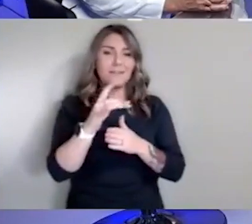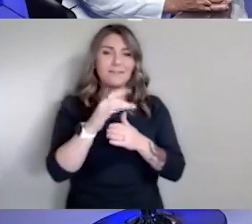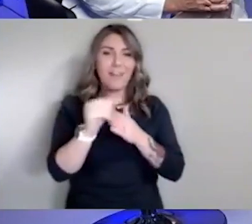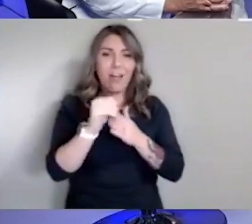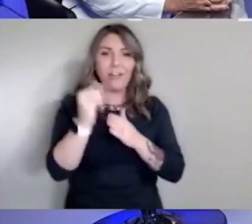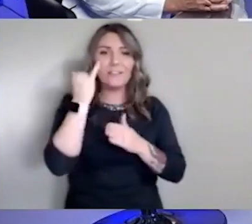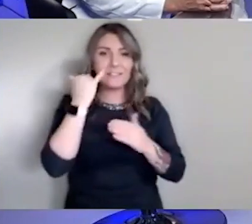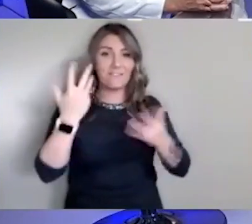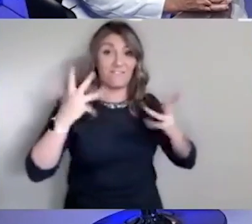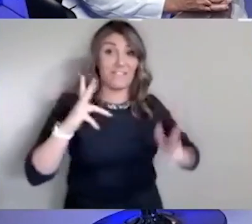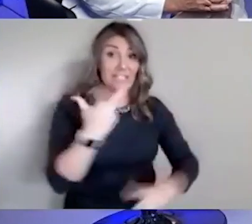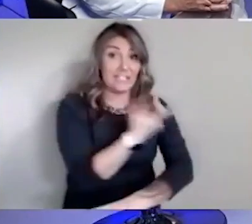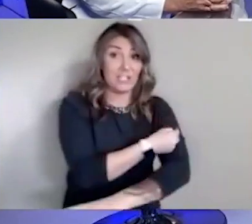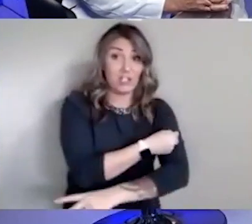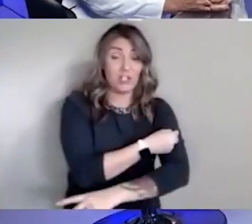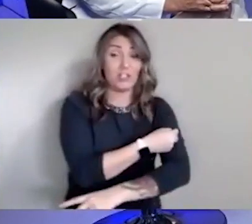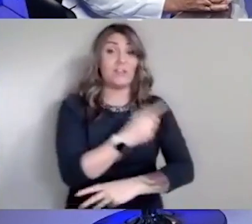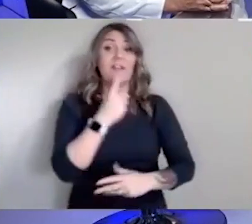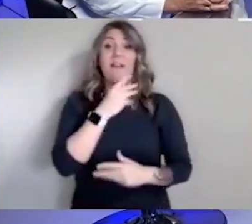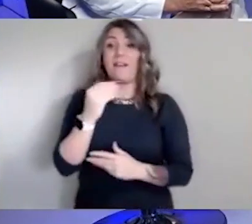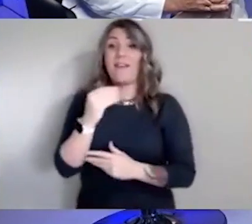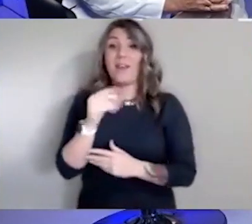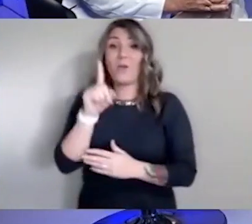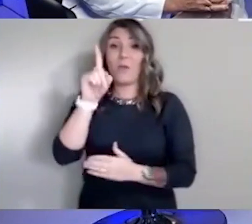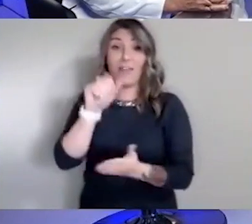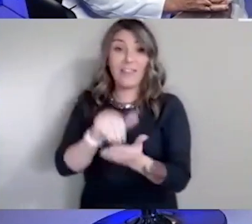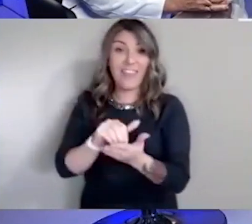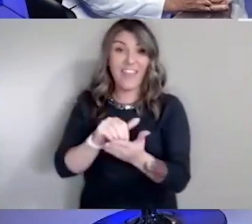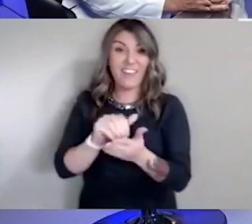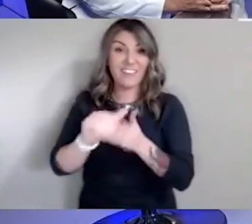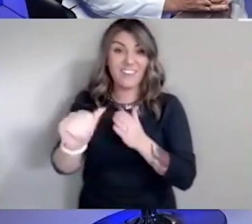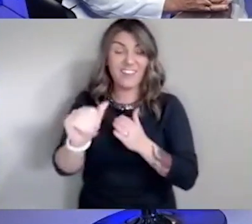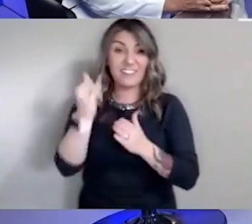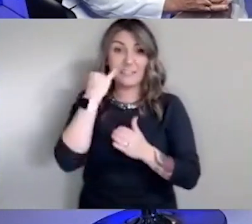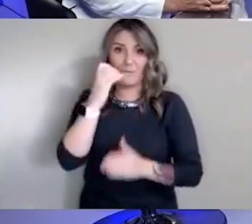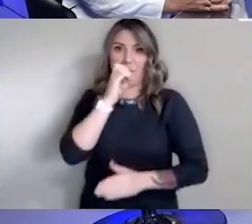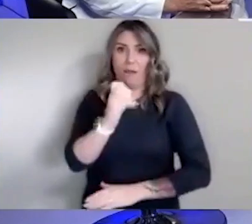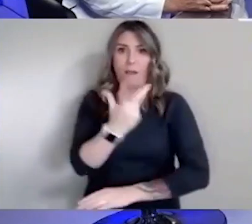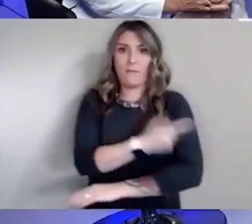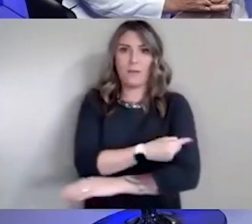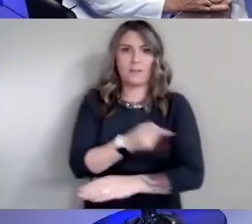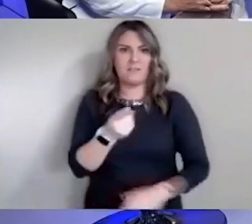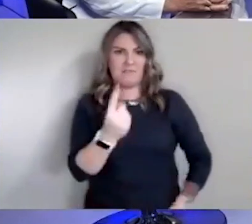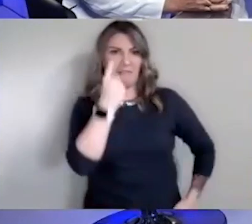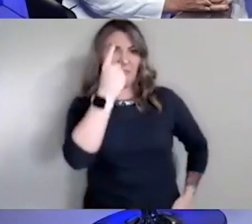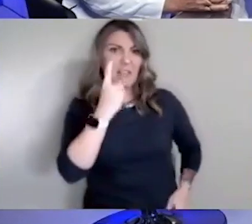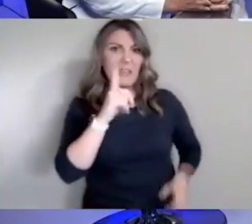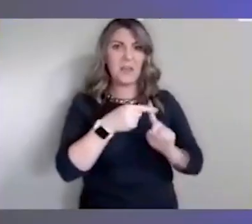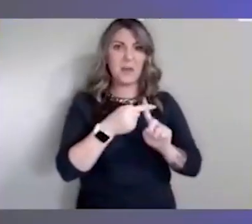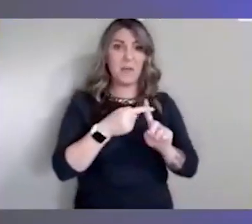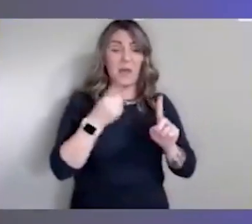and $1,000 if you were unvaccinated. And he says, what do you think about disincentives?